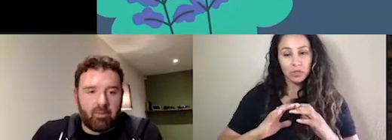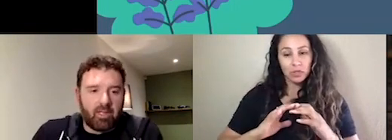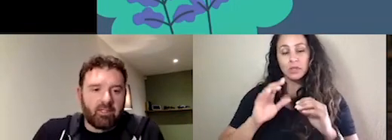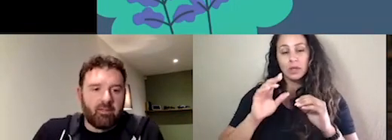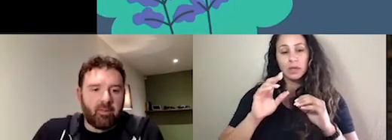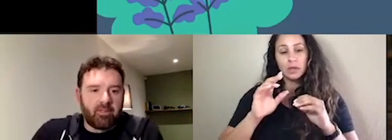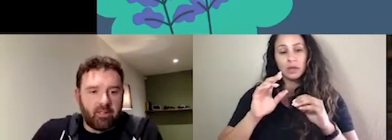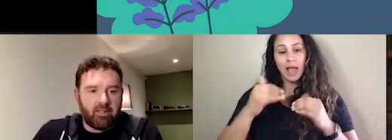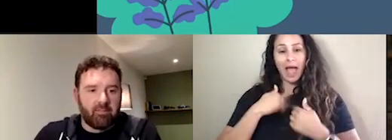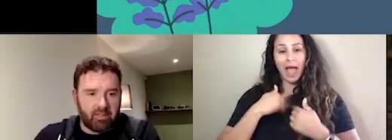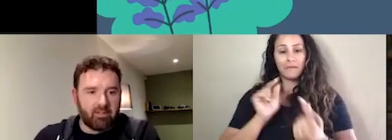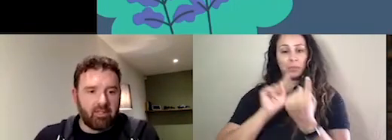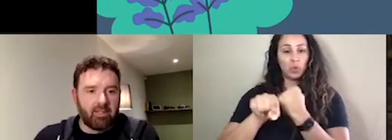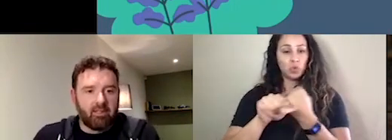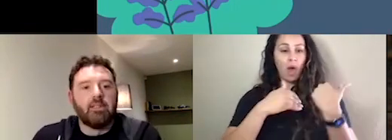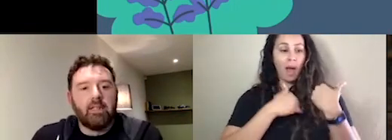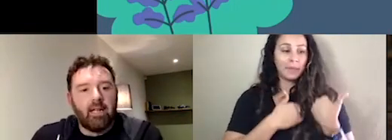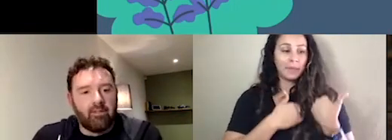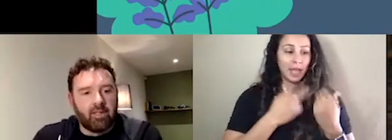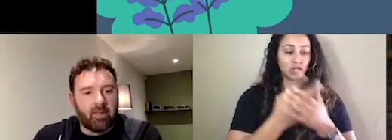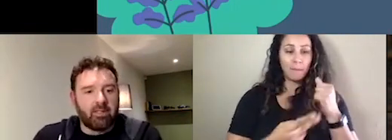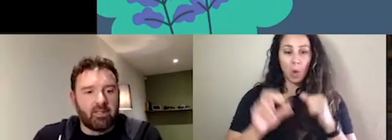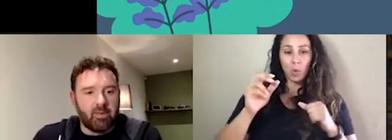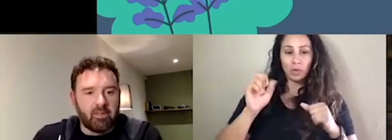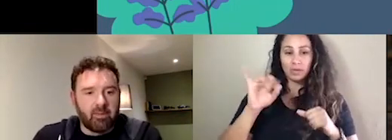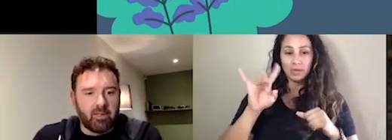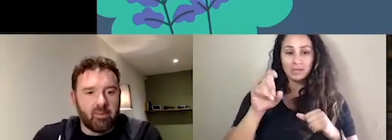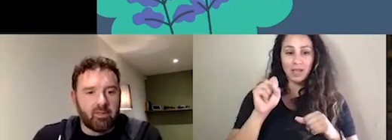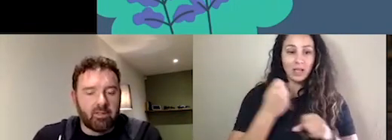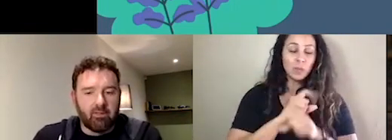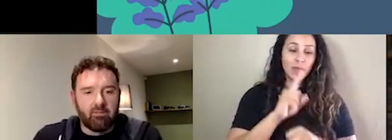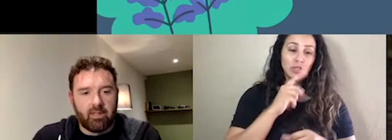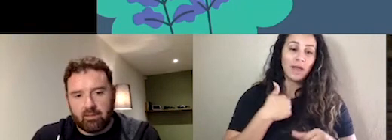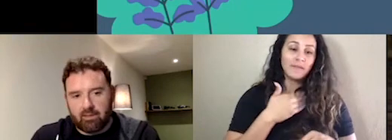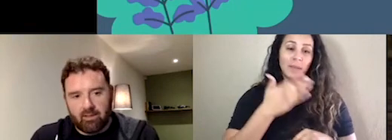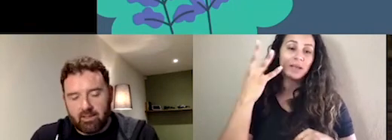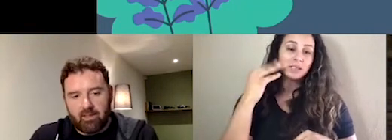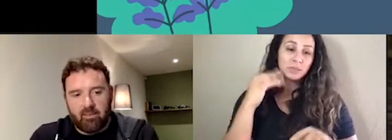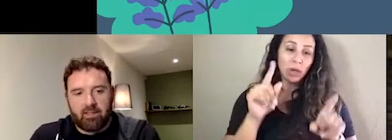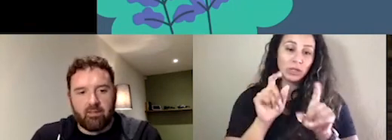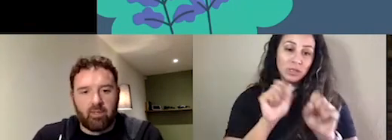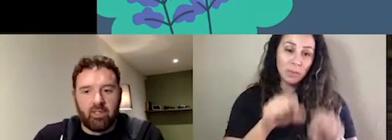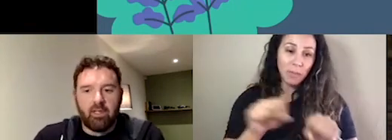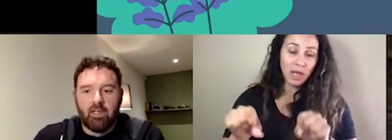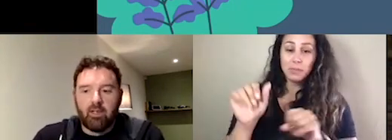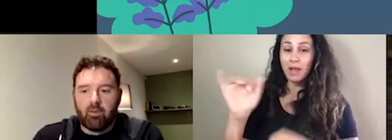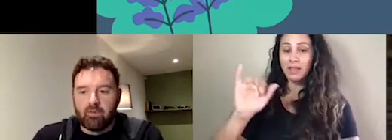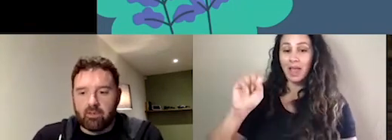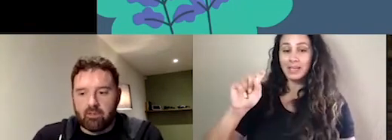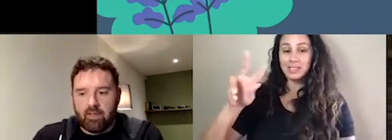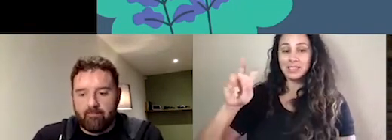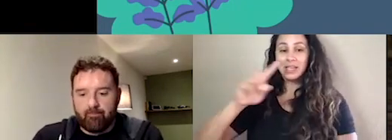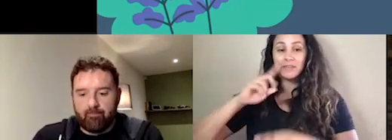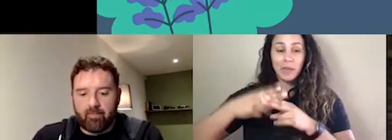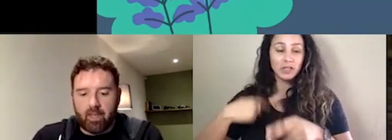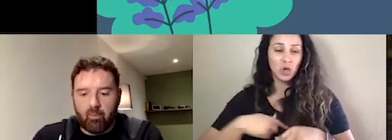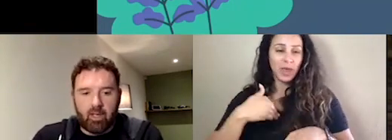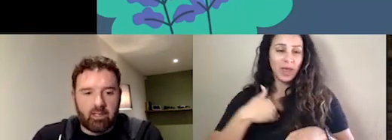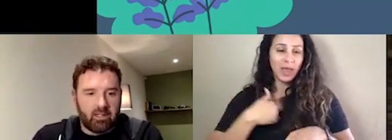mutual obligation on both sides to make sure that they're having the best experience possible. So like Steve mentioned, we have